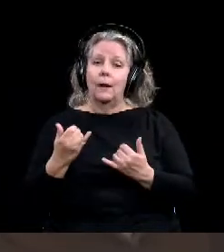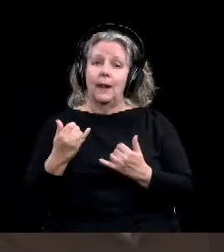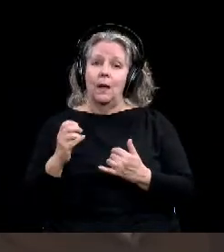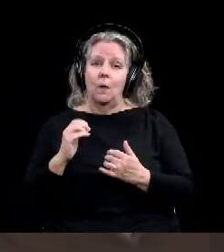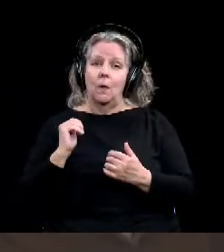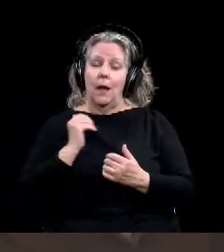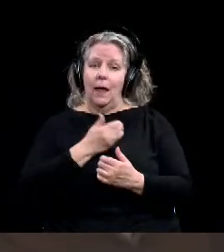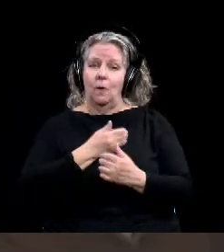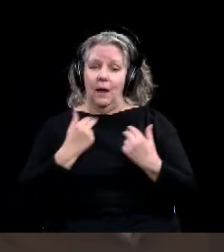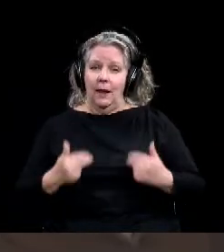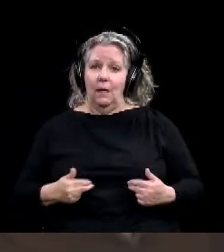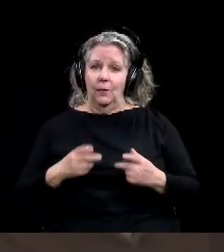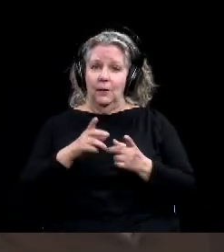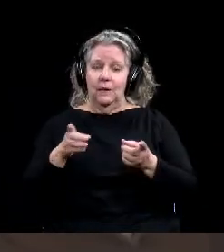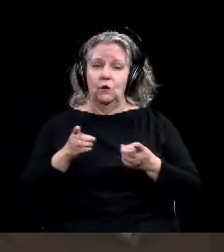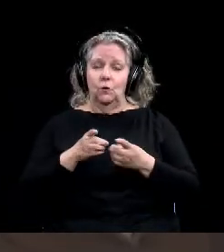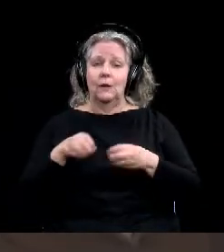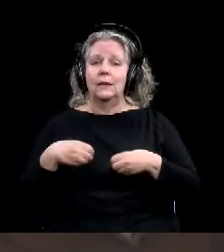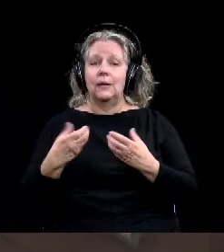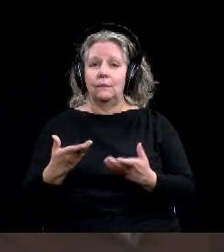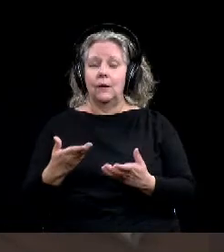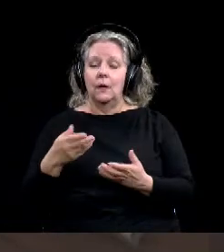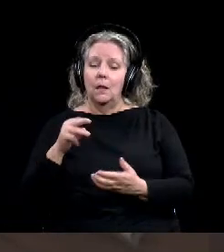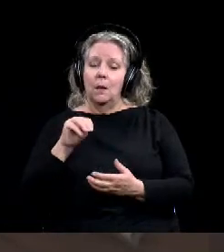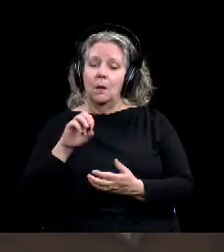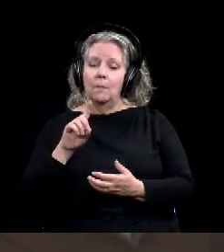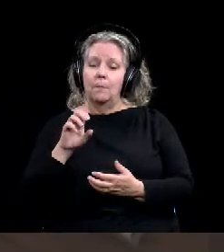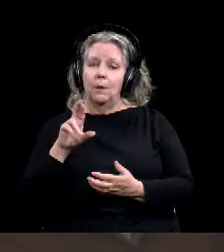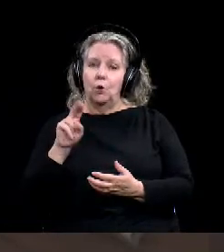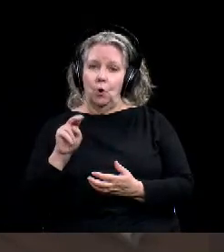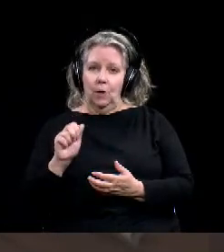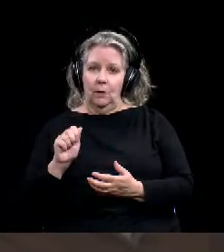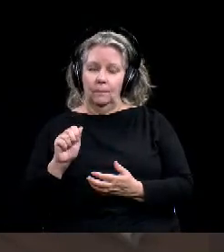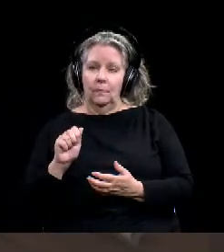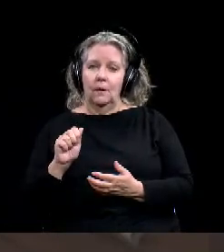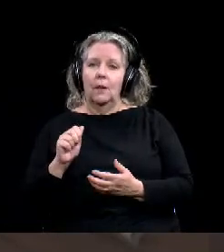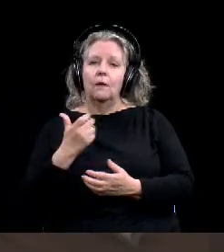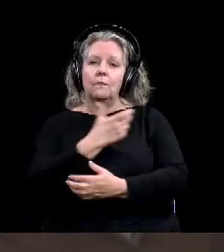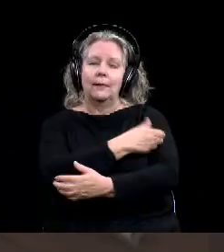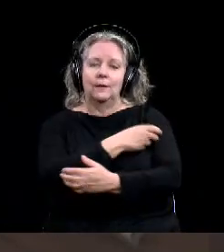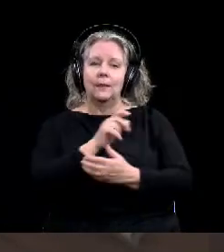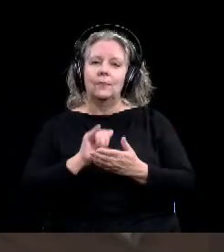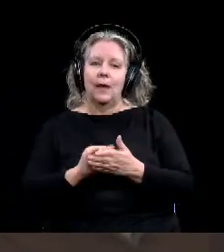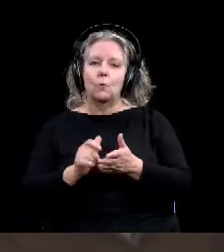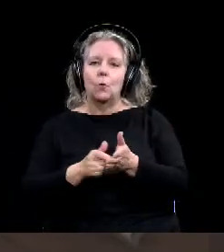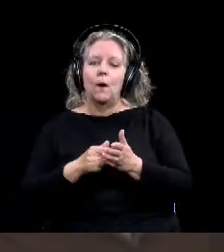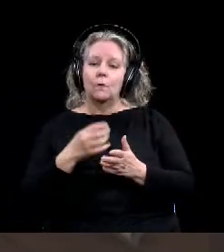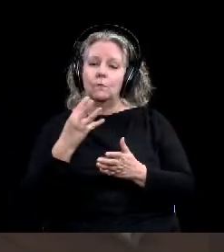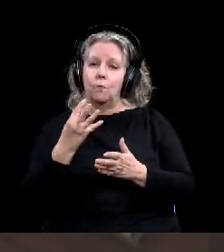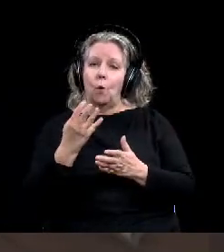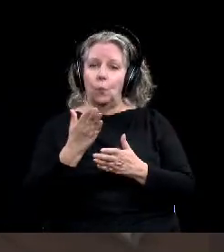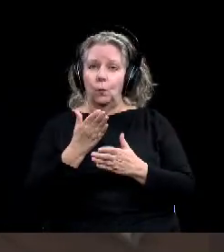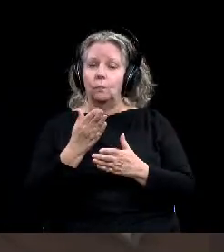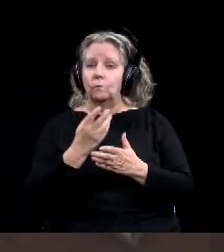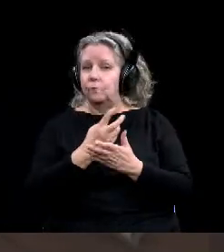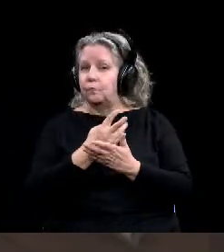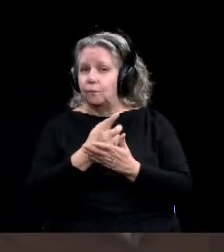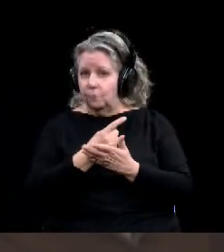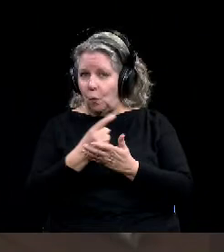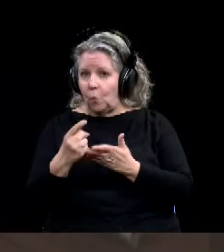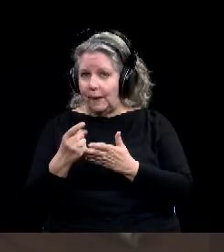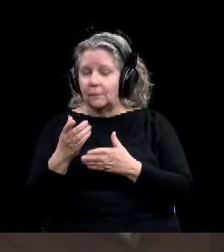first and second dose. The health district staff does not schedule appointments until the vaccine has been physically received. Next